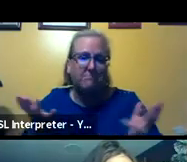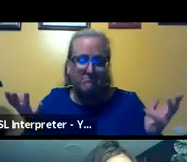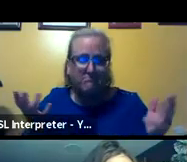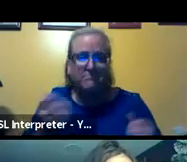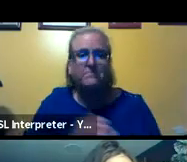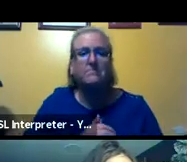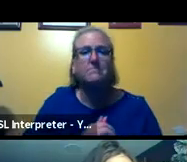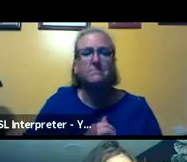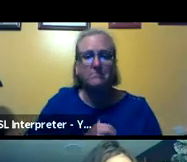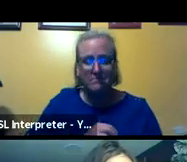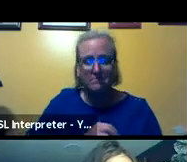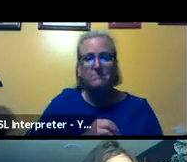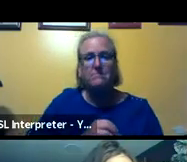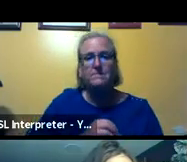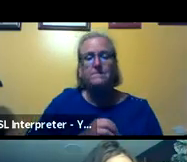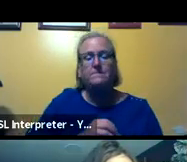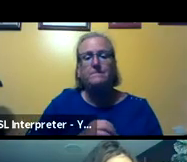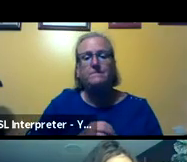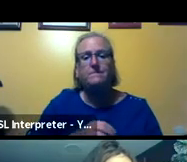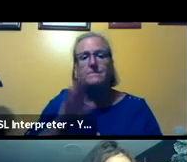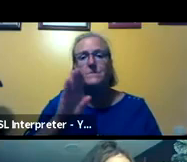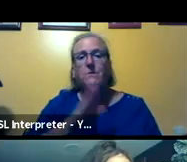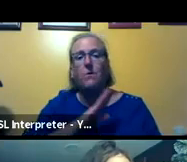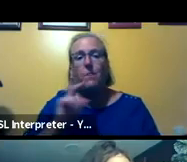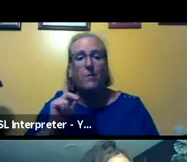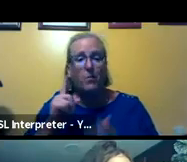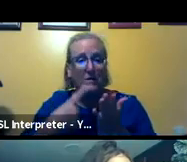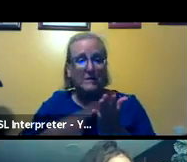the update. Next, board discussion.